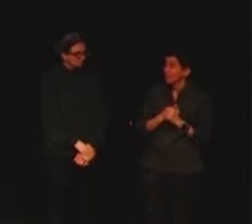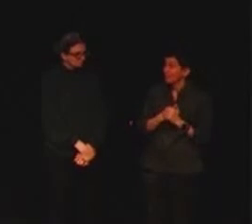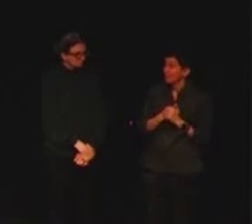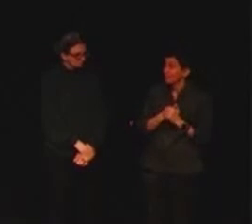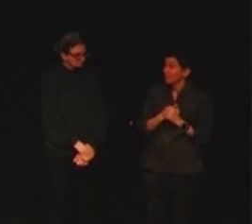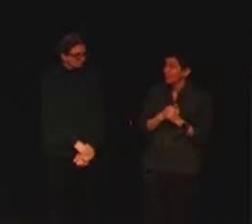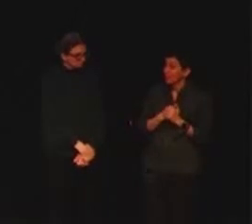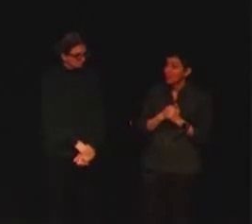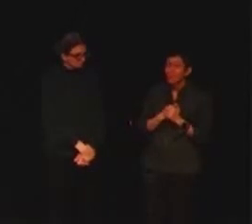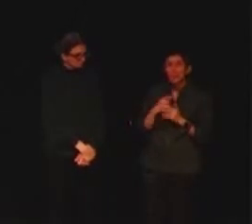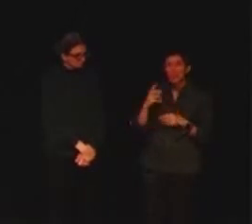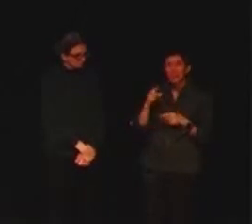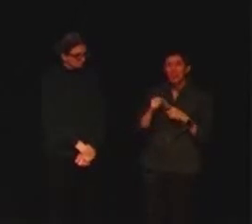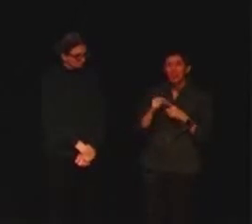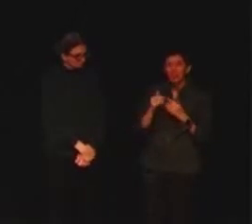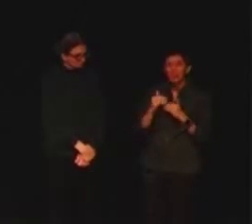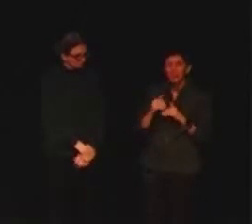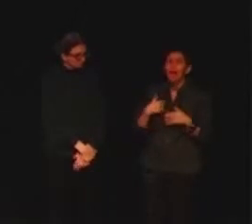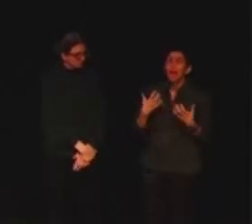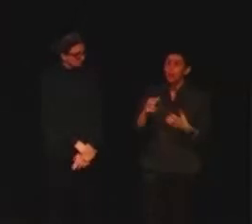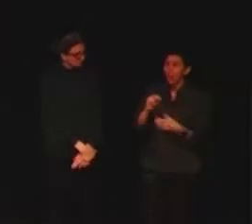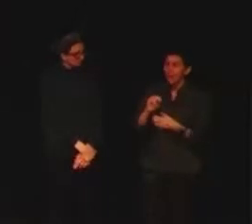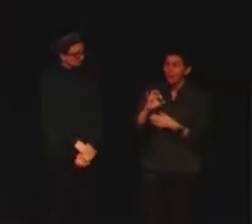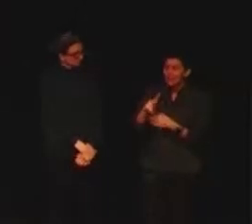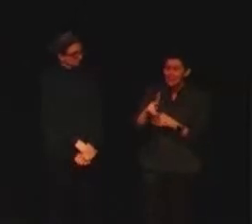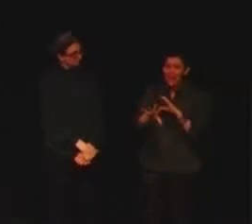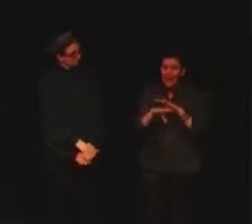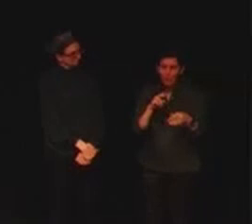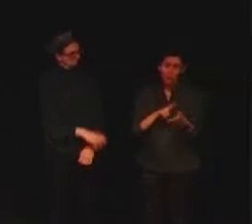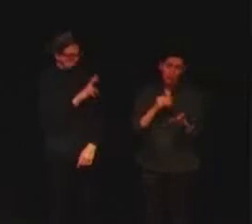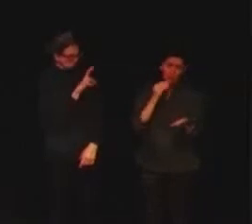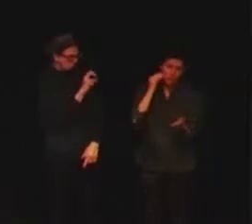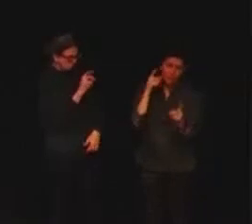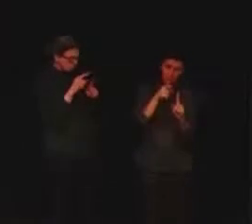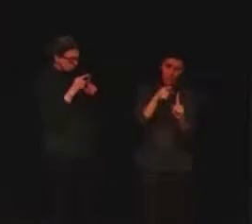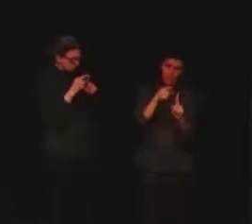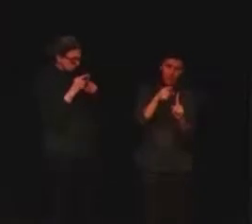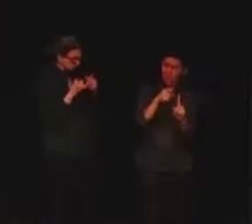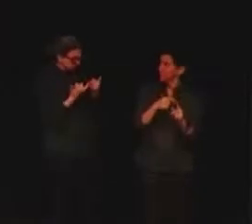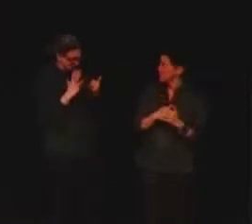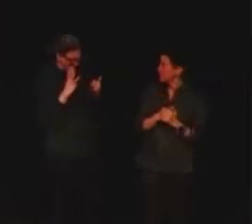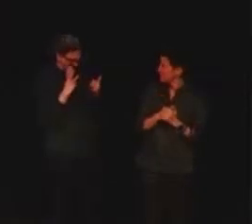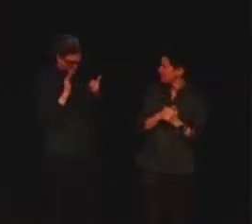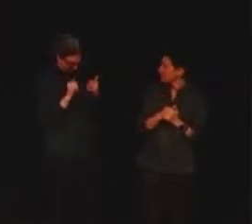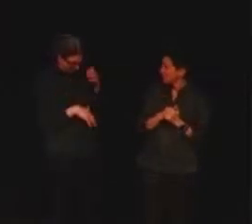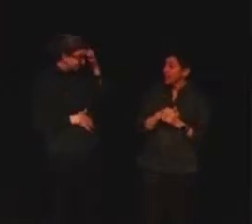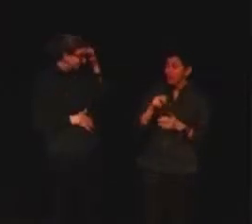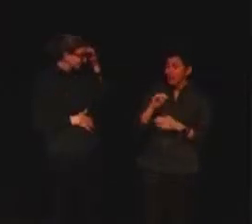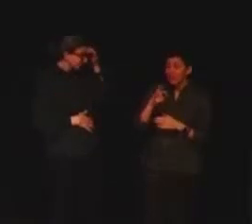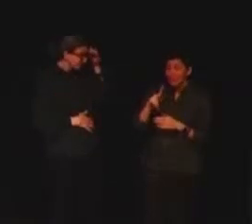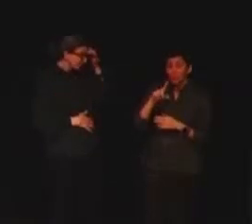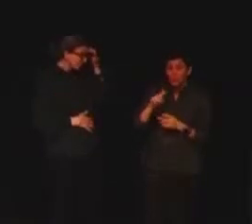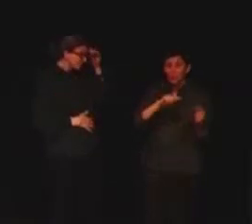Can't do it in 100 words. I want to get Nick out of the nursing home. You're like in the 30s. You're okay. Okay. I wanted to get Nick out of the nursing home. He was supposed to come here.